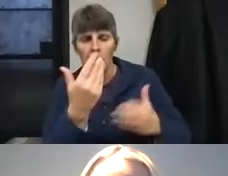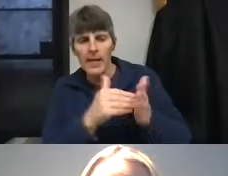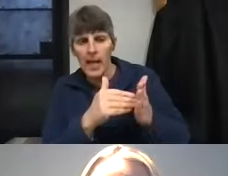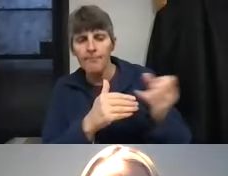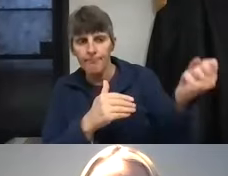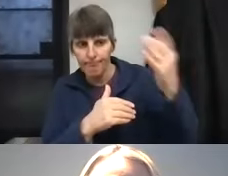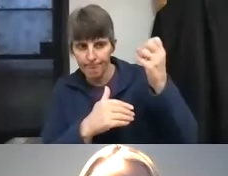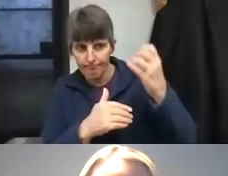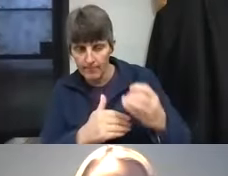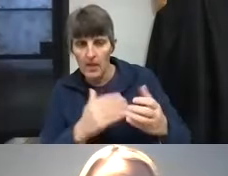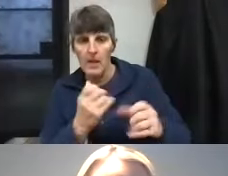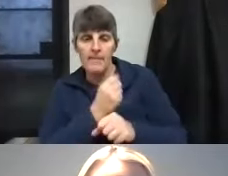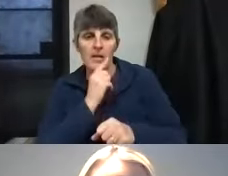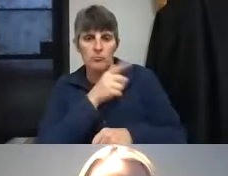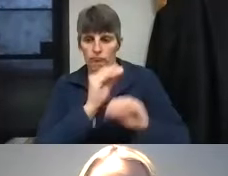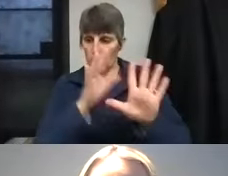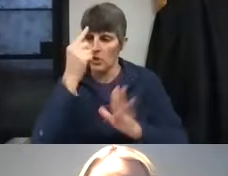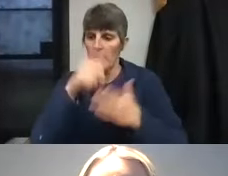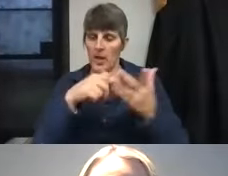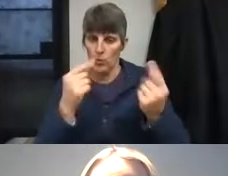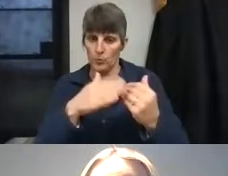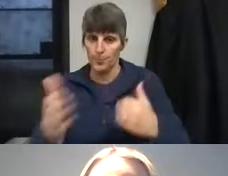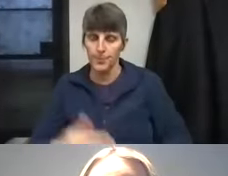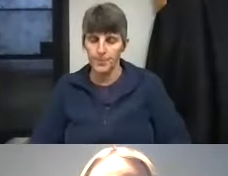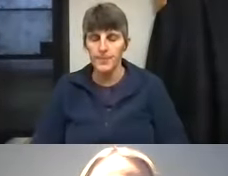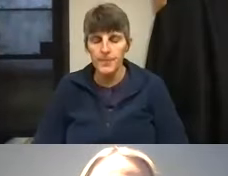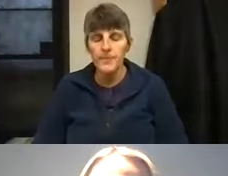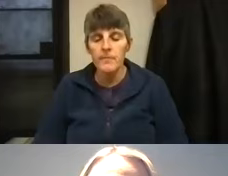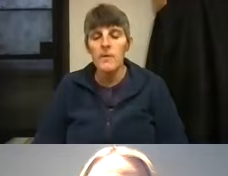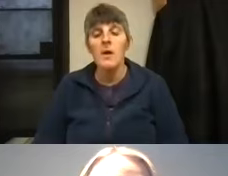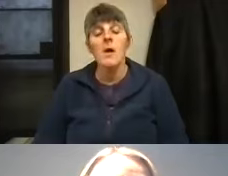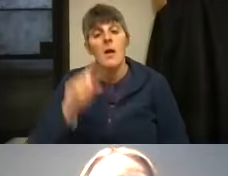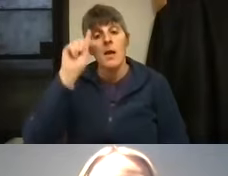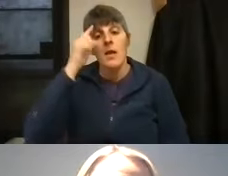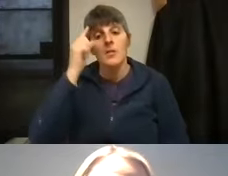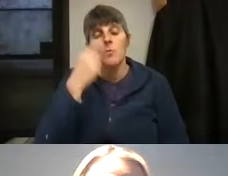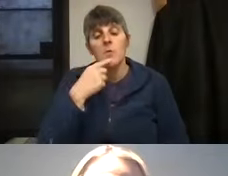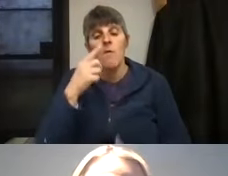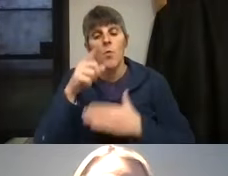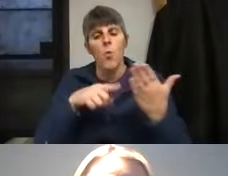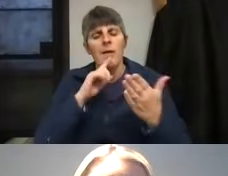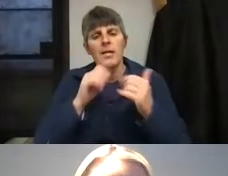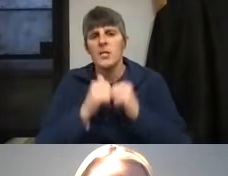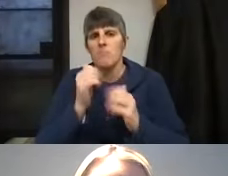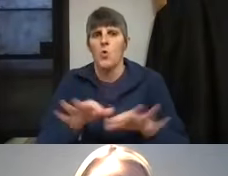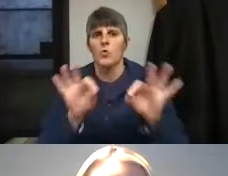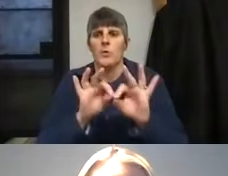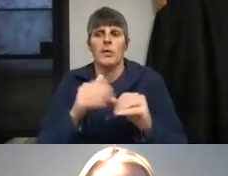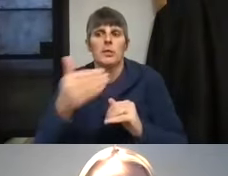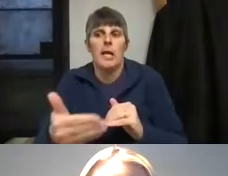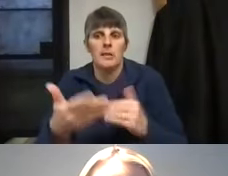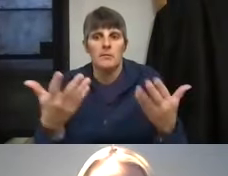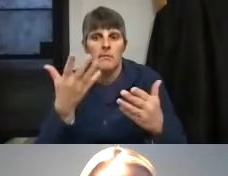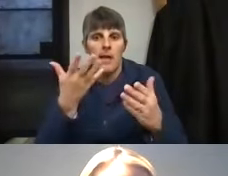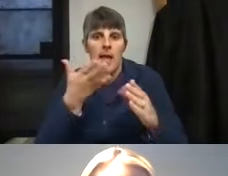And make sure that they kind of understand what direction they're going in. In terms of what is the most critical next step after